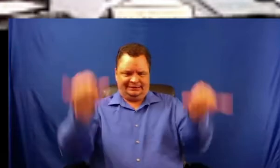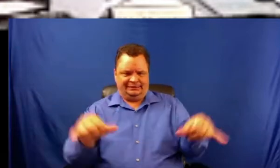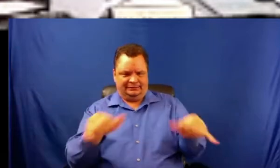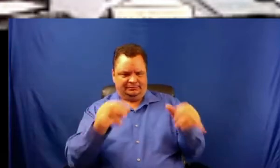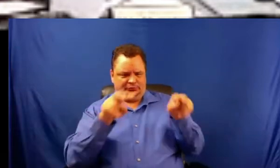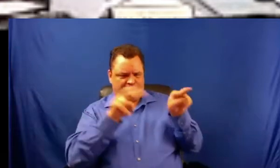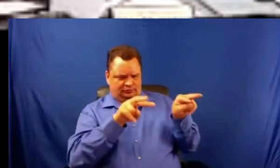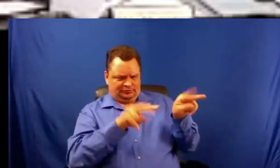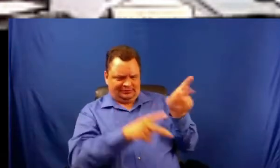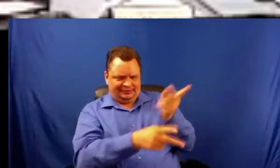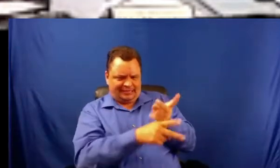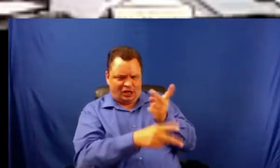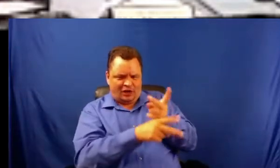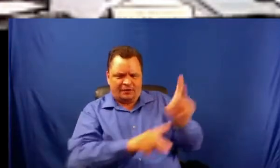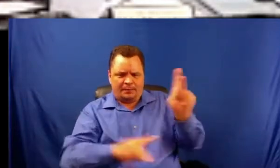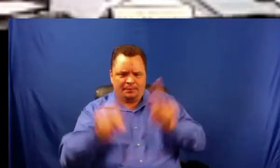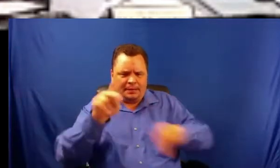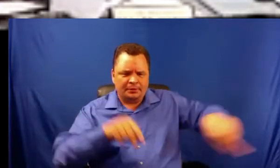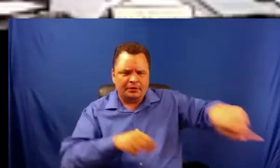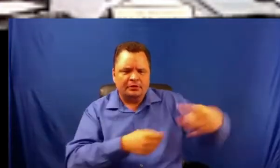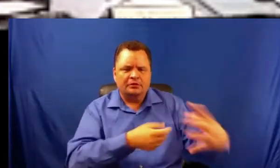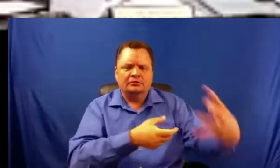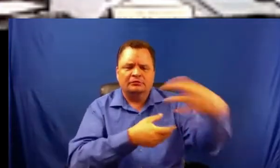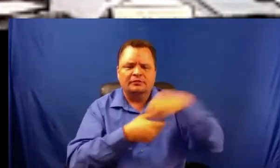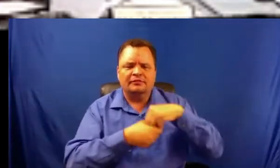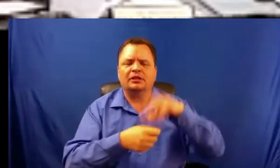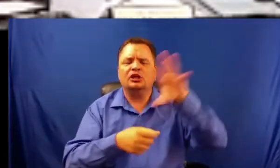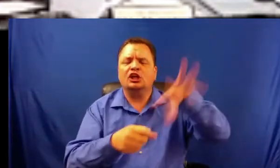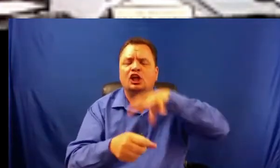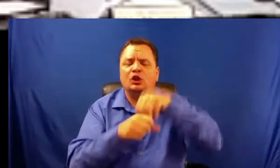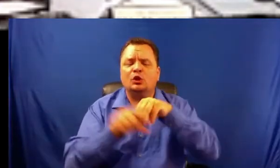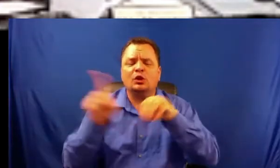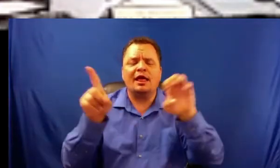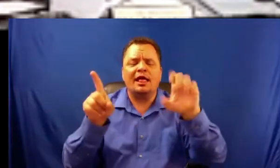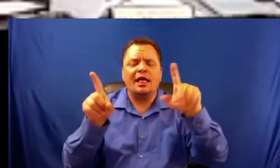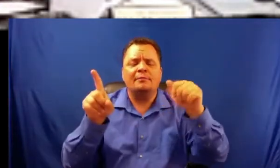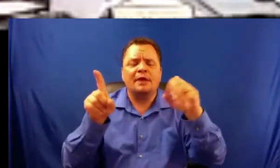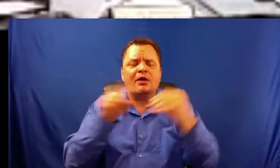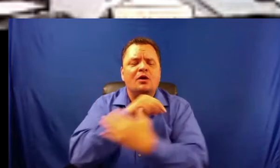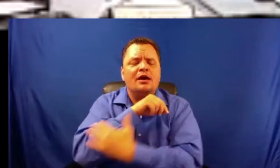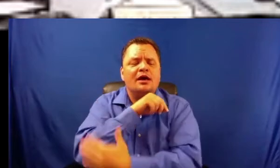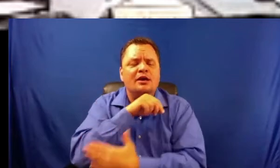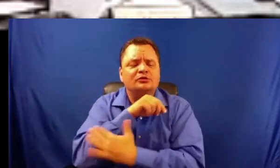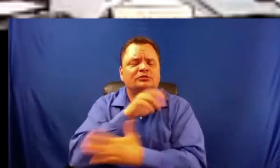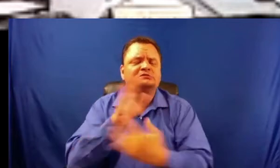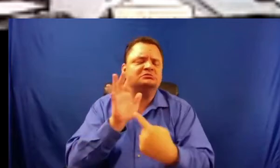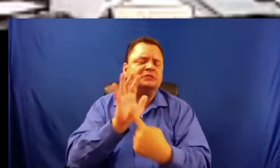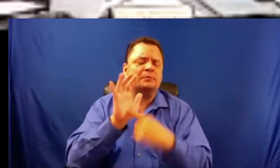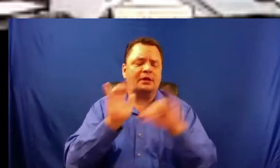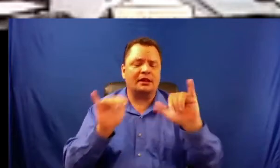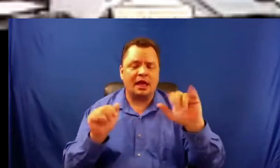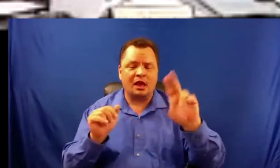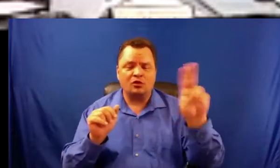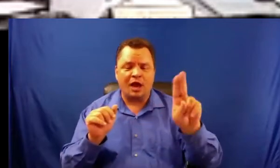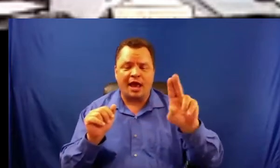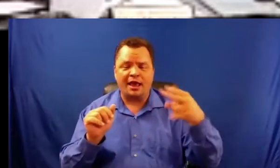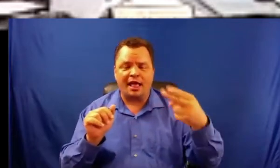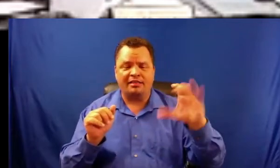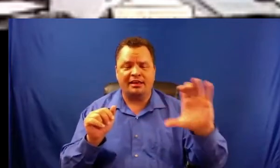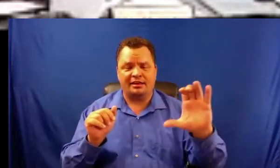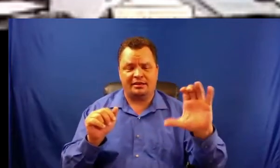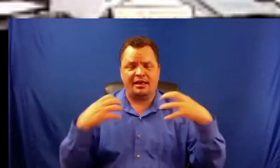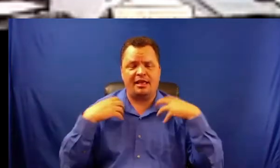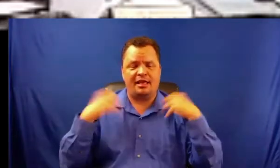include El Paso County. But let's take UC Health, for example. They are a regional trauma center, which actually is a